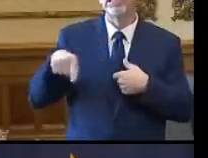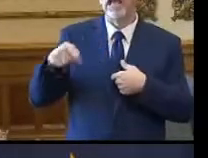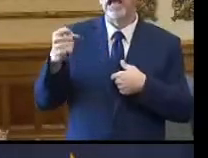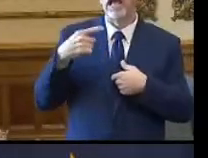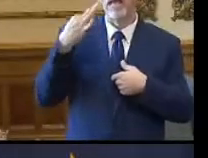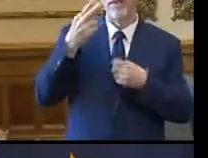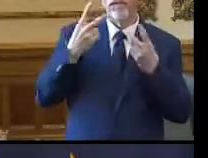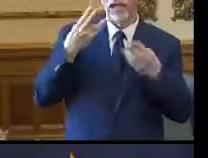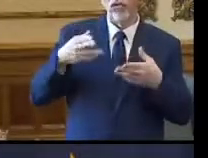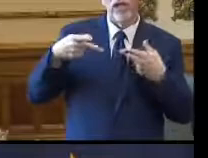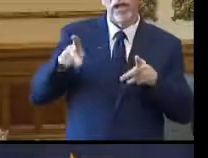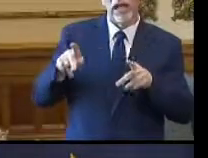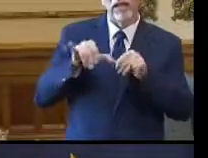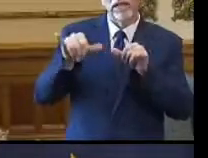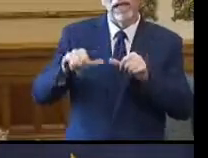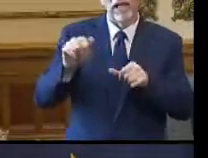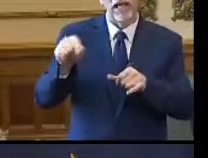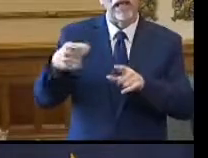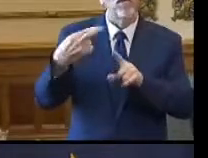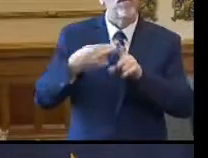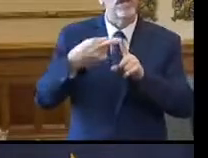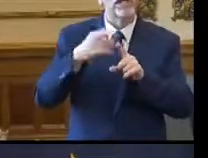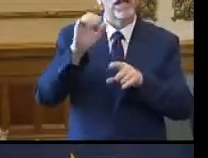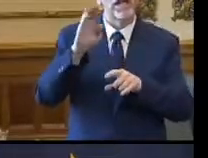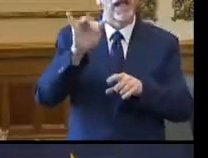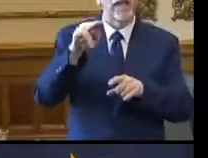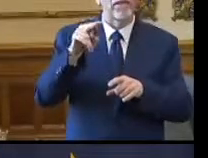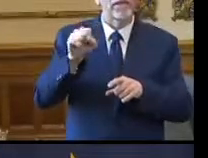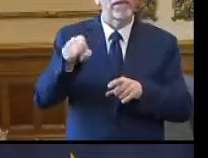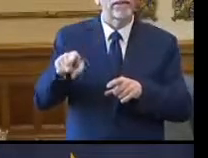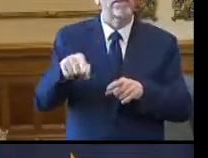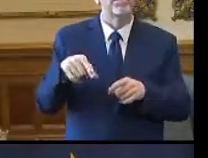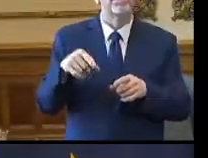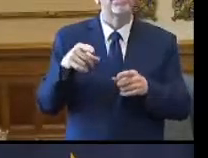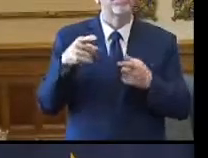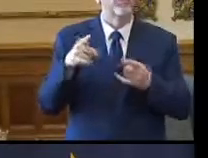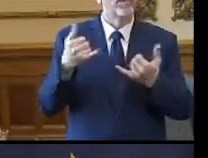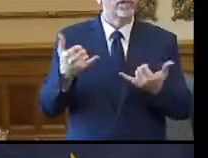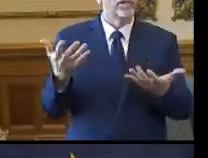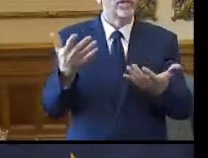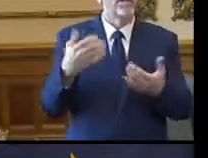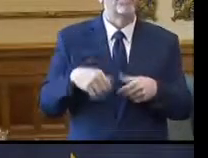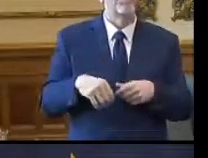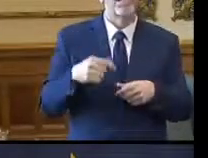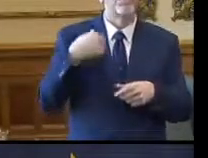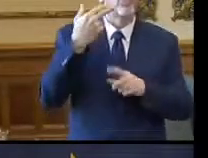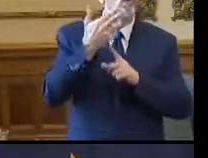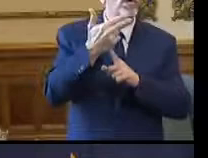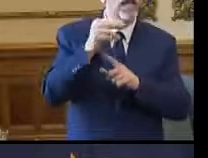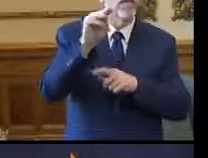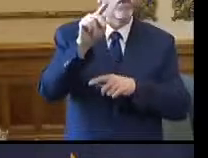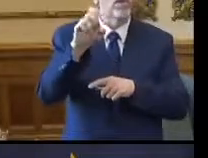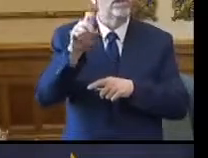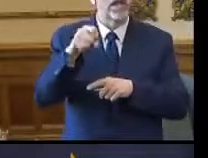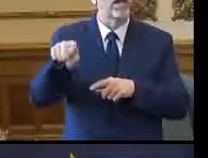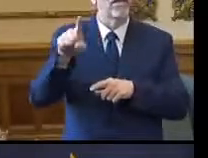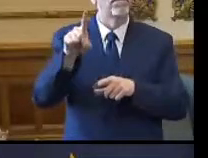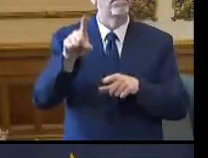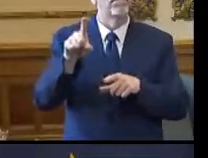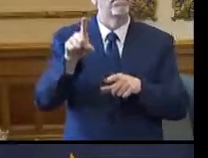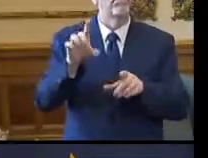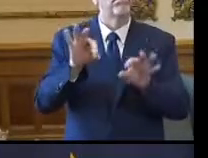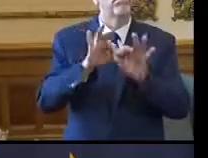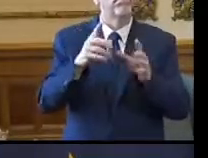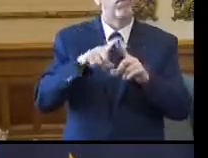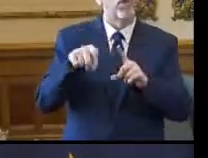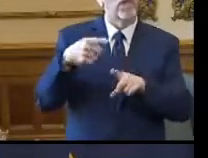are allowed to be staying at rental cabins, tourist rentals like Airbnbs at this time. I know hotels and motels are essential, but what about those